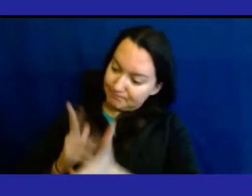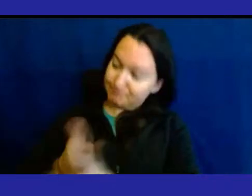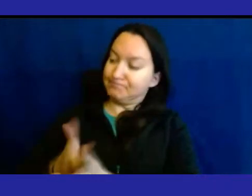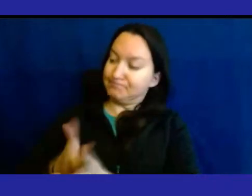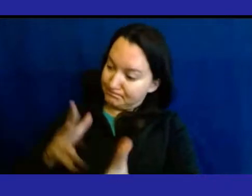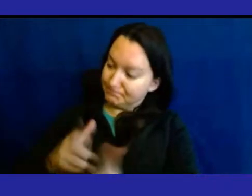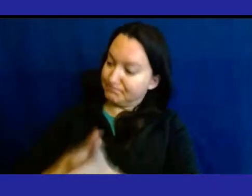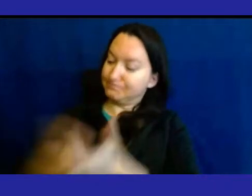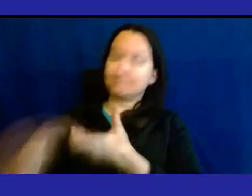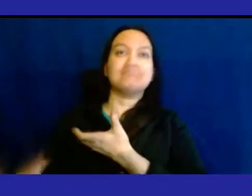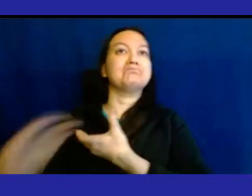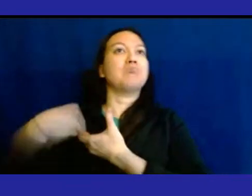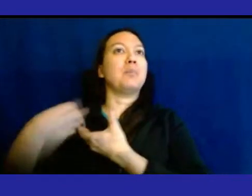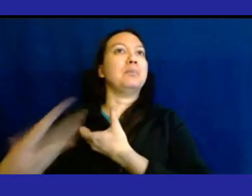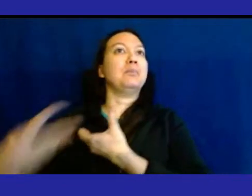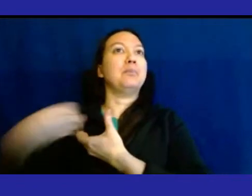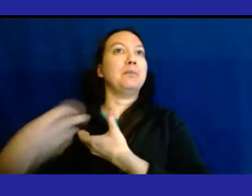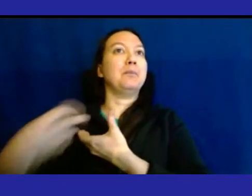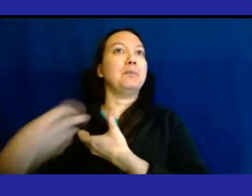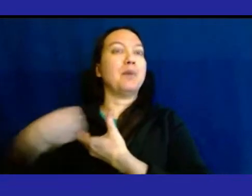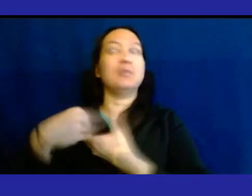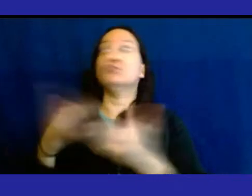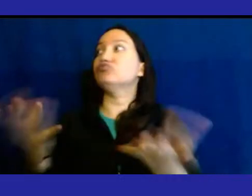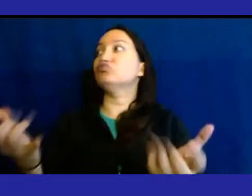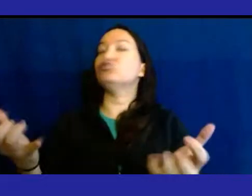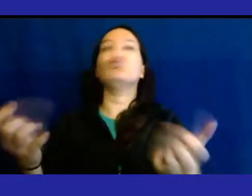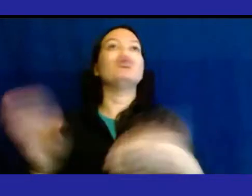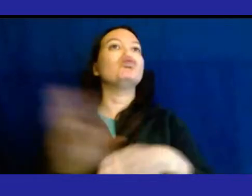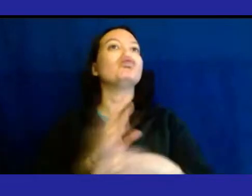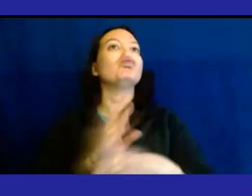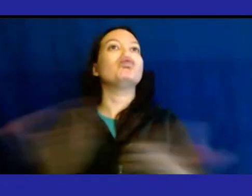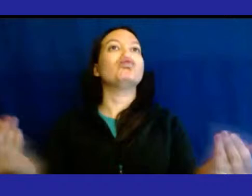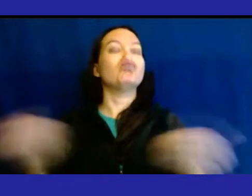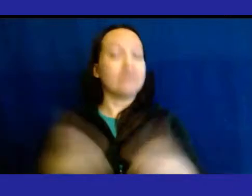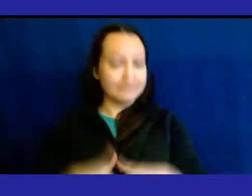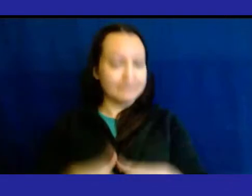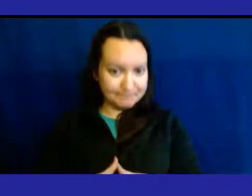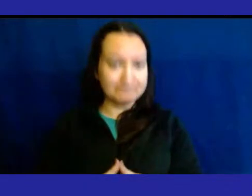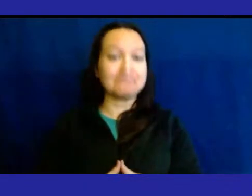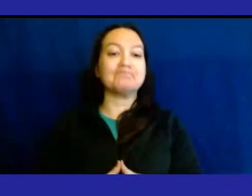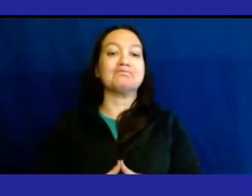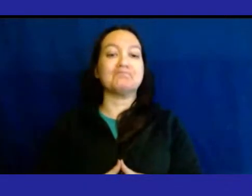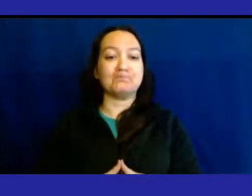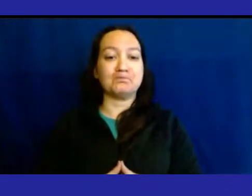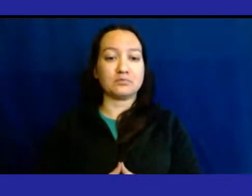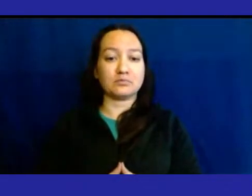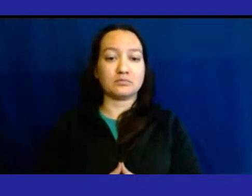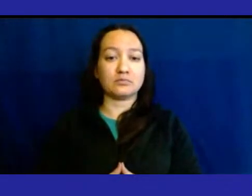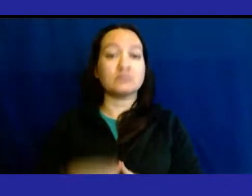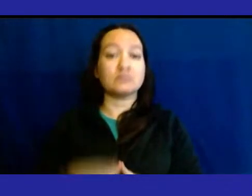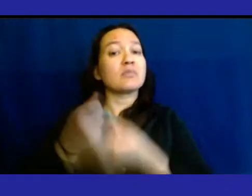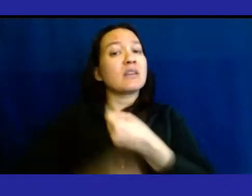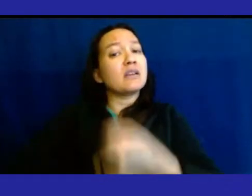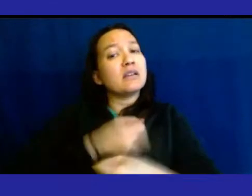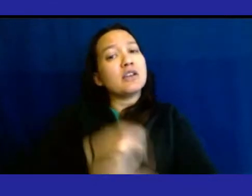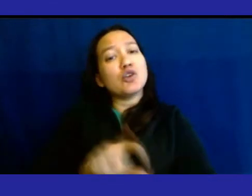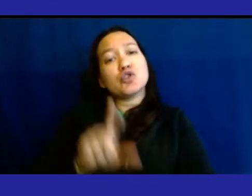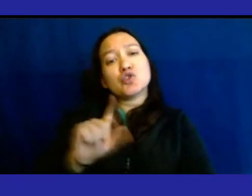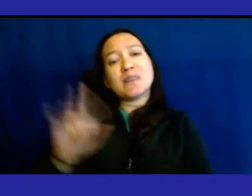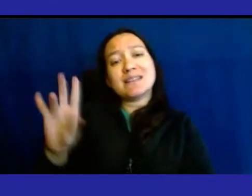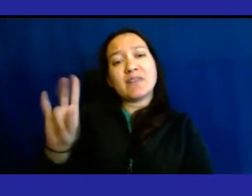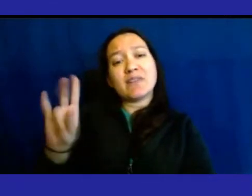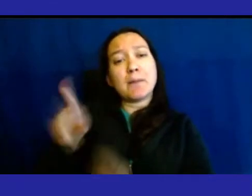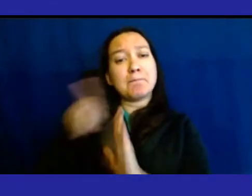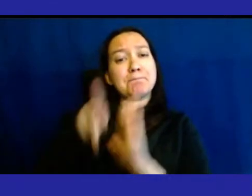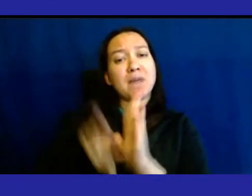participants looking for business. Next slide, please. In 2017, we revised our policy